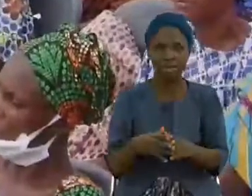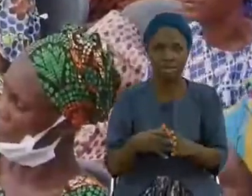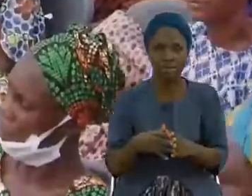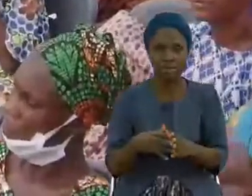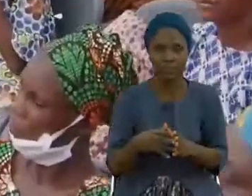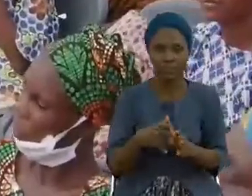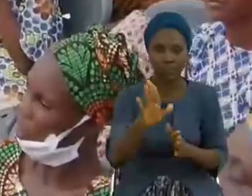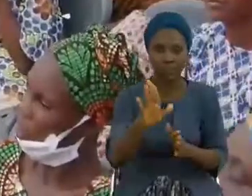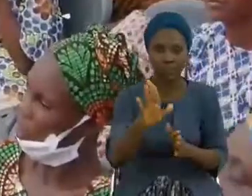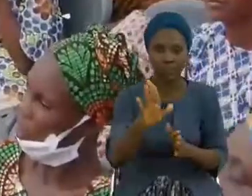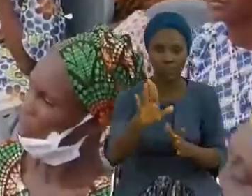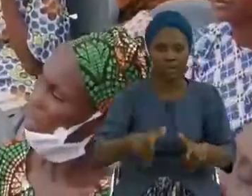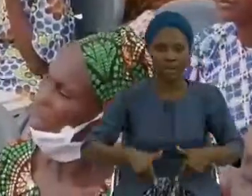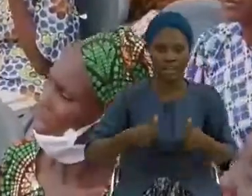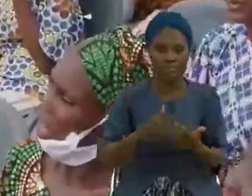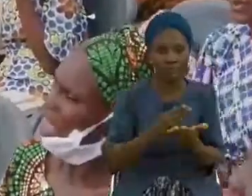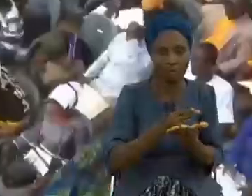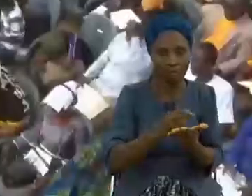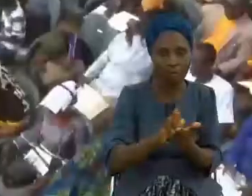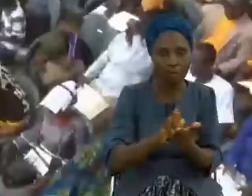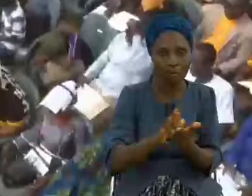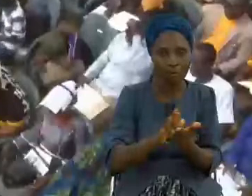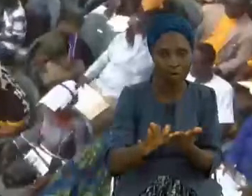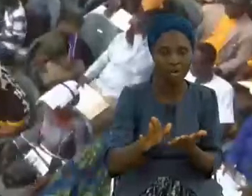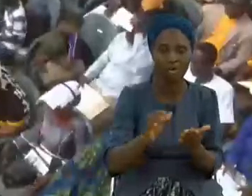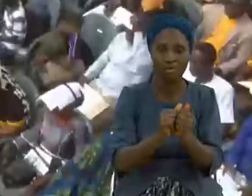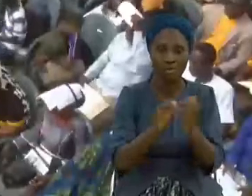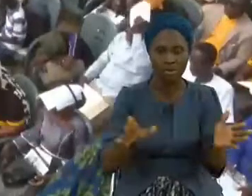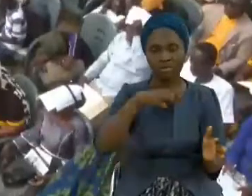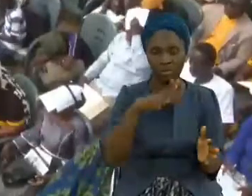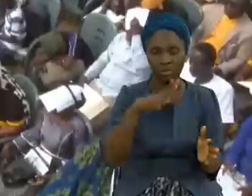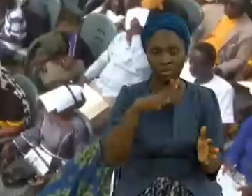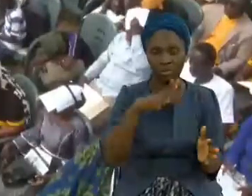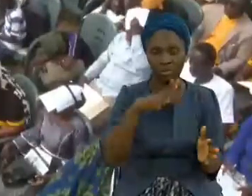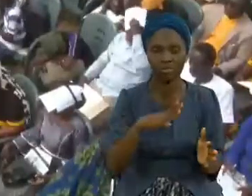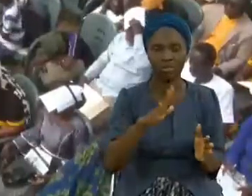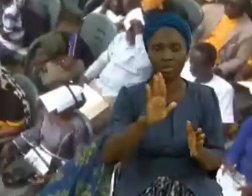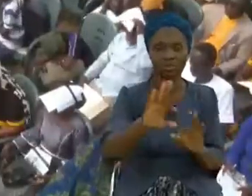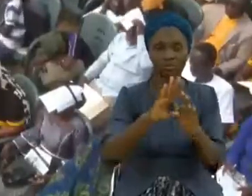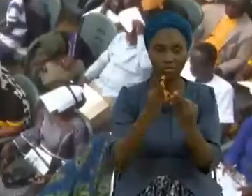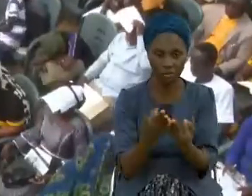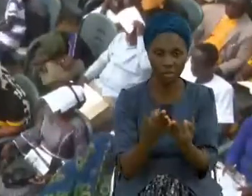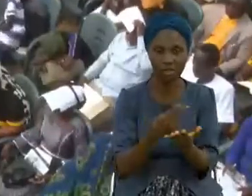holy and without blemish number